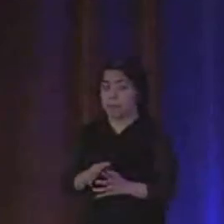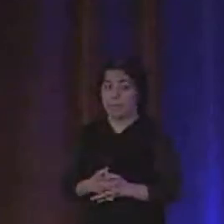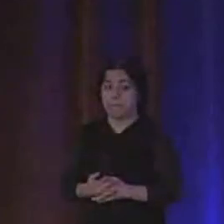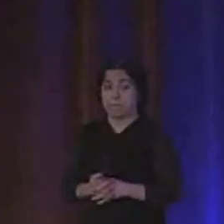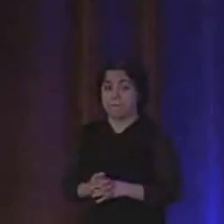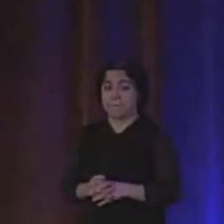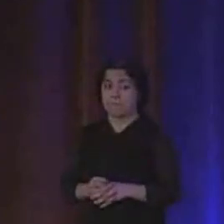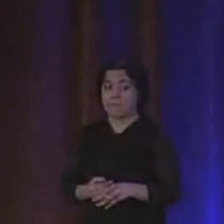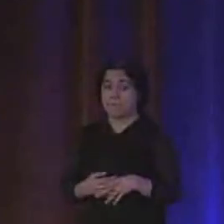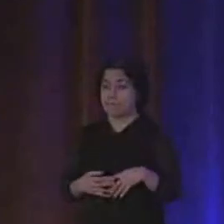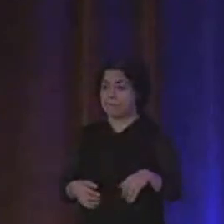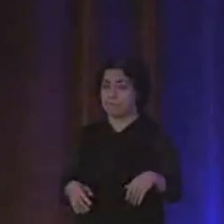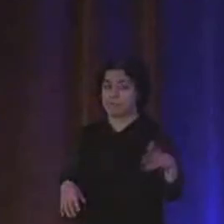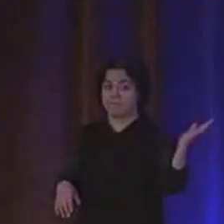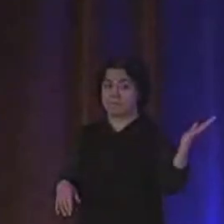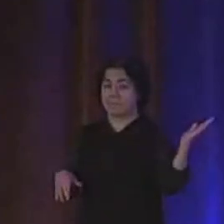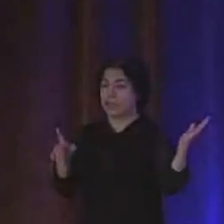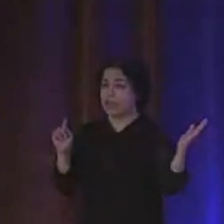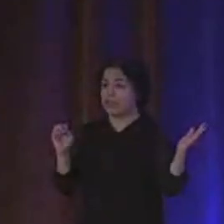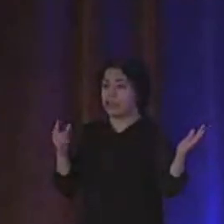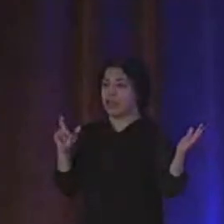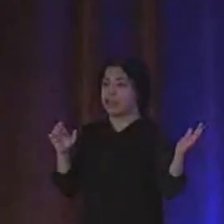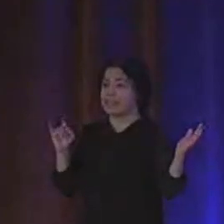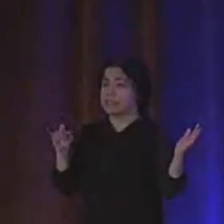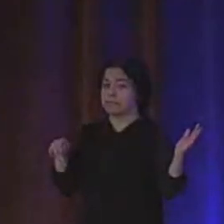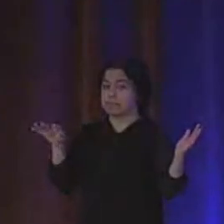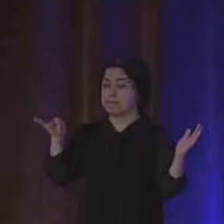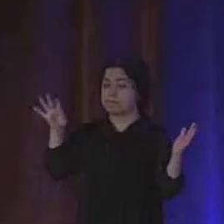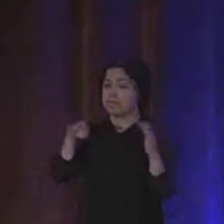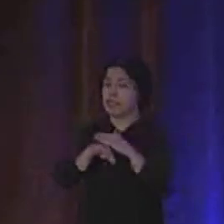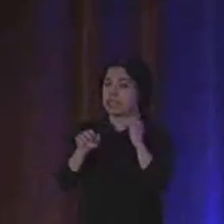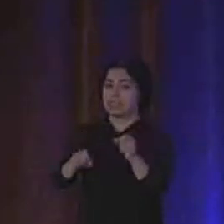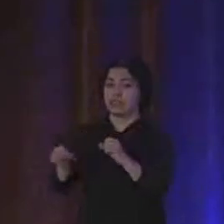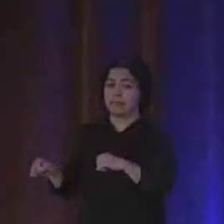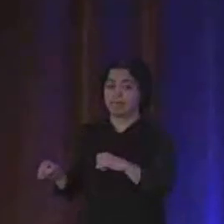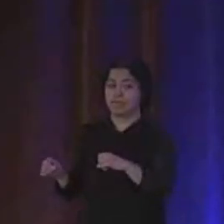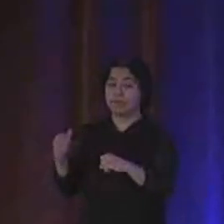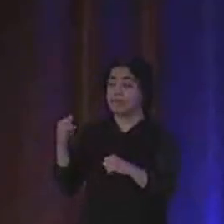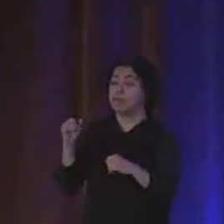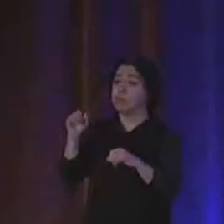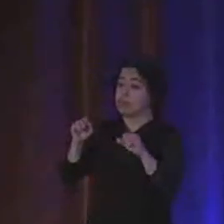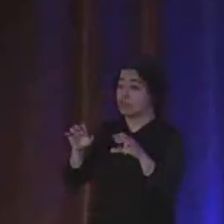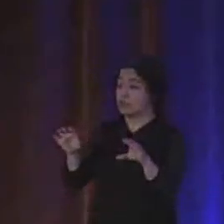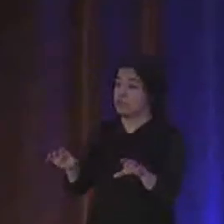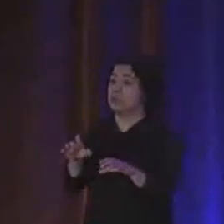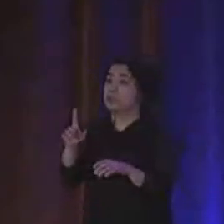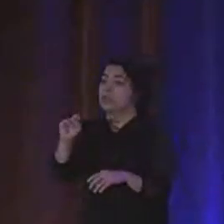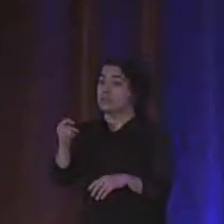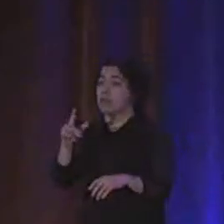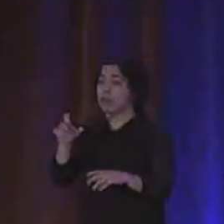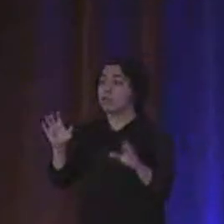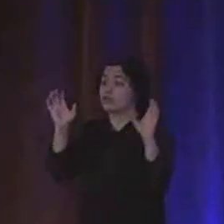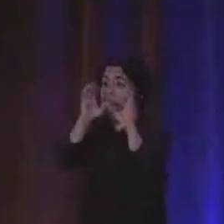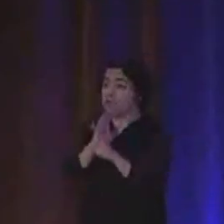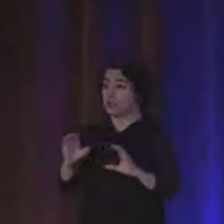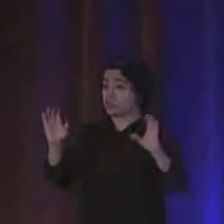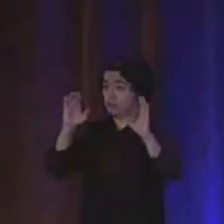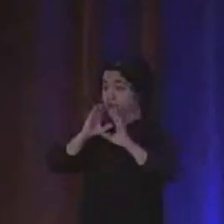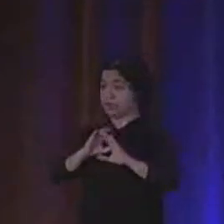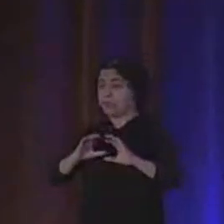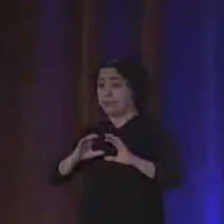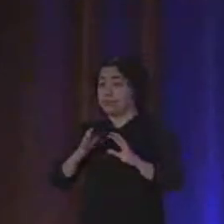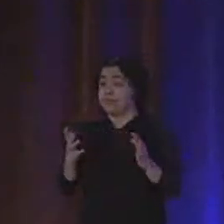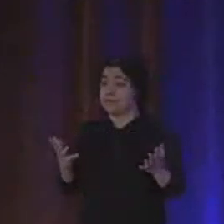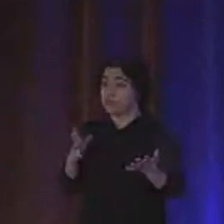Voila, toggle tip, and it's accessible. Now you can do a toggle search. And what's cool about this